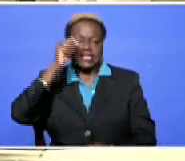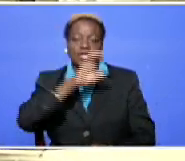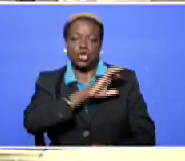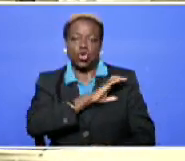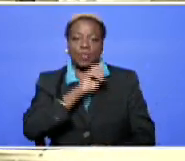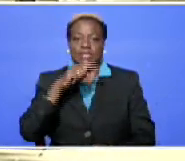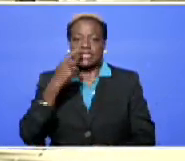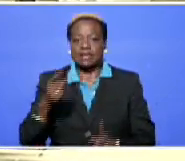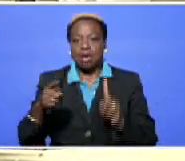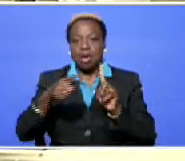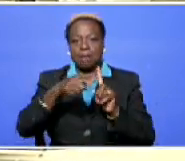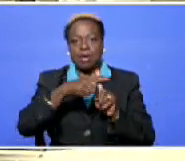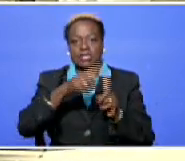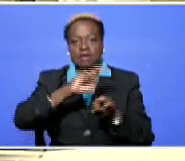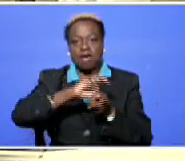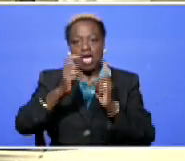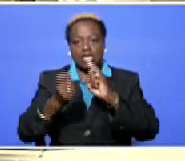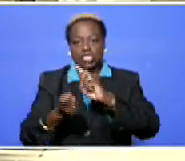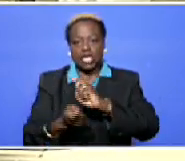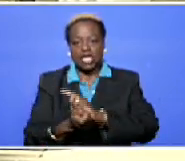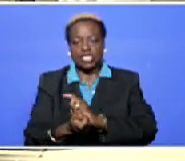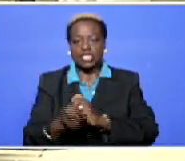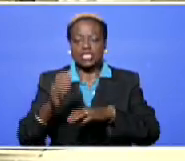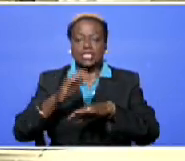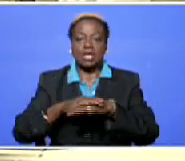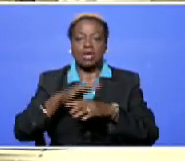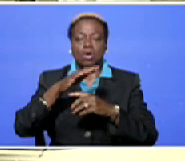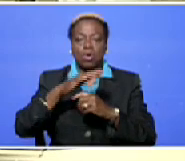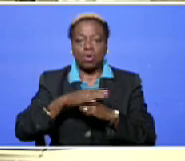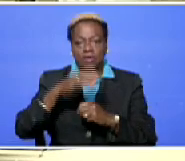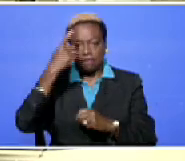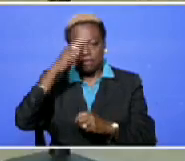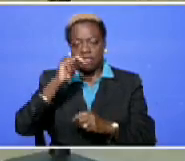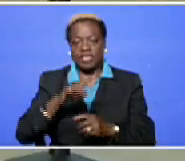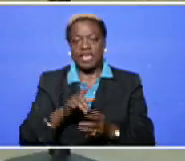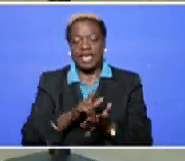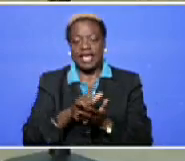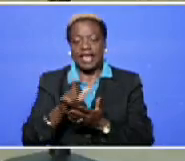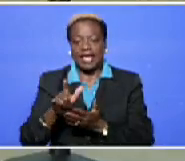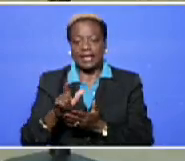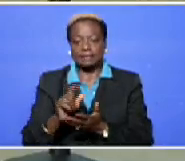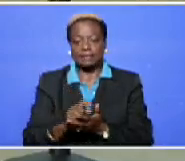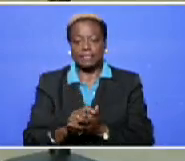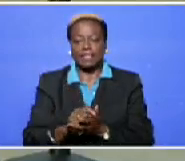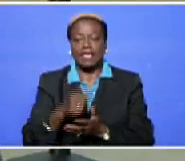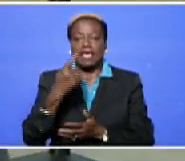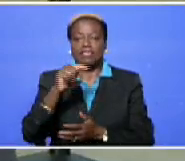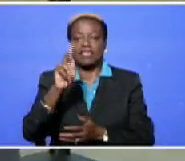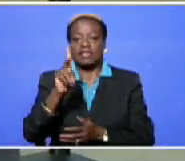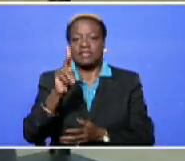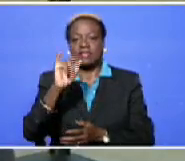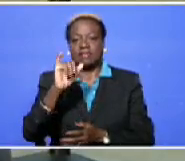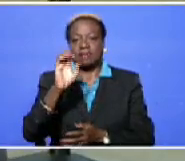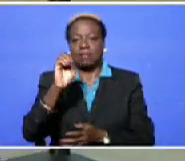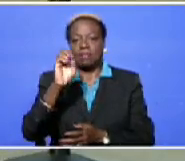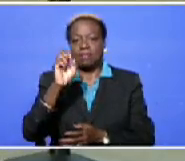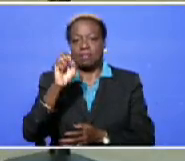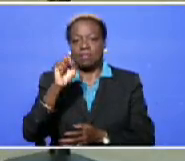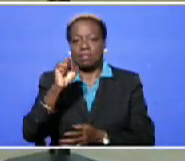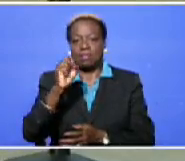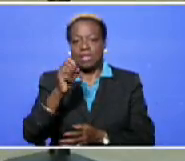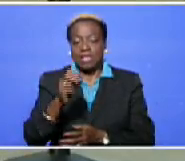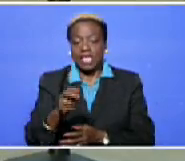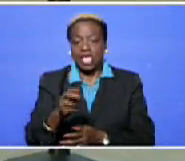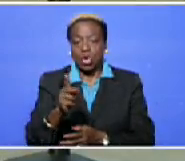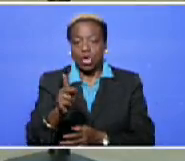on tap for the airline, which should be welcome news for passengers. The kiosks are actually here in Nassau, and we intend